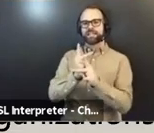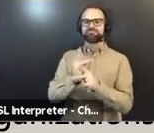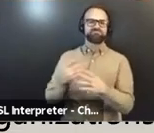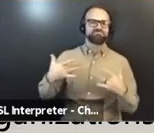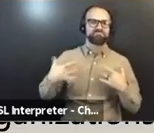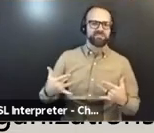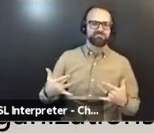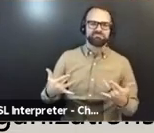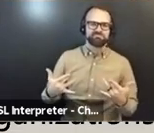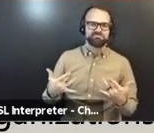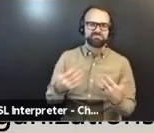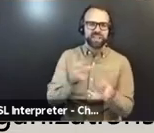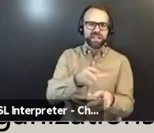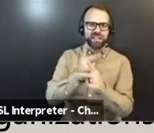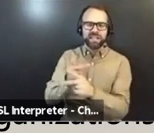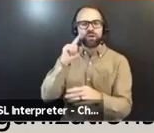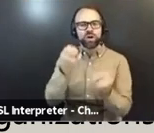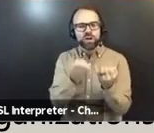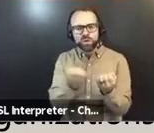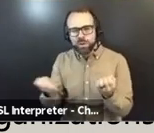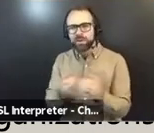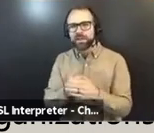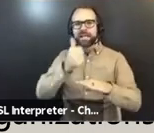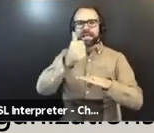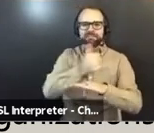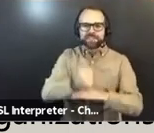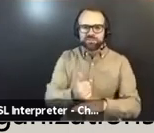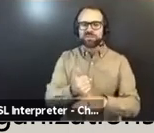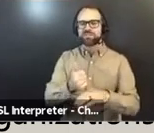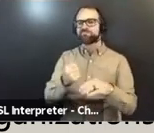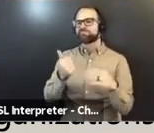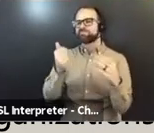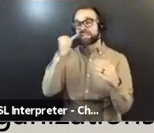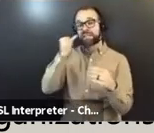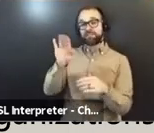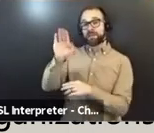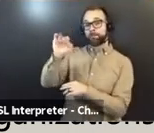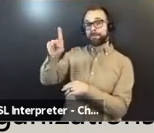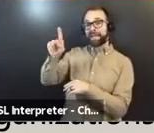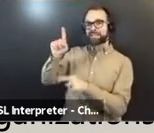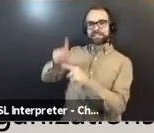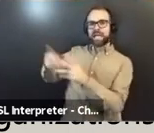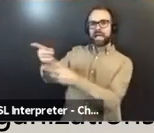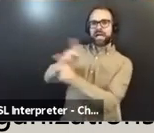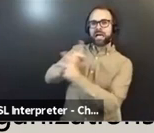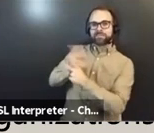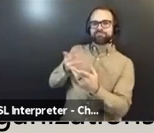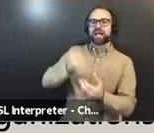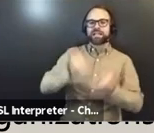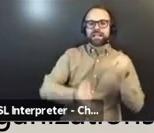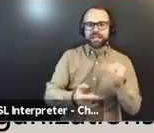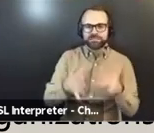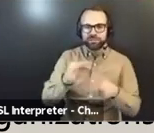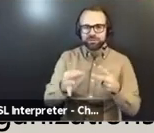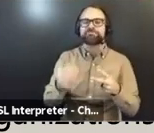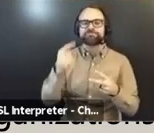know, equipment, inventory, things like that. As I said, if the banks can't help you, then we're normally the last resort and we can help you guys out with